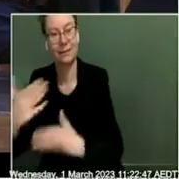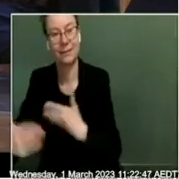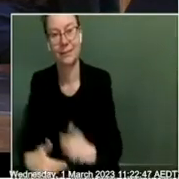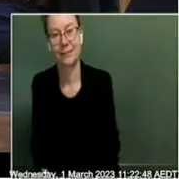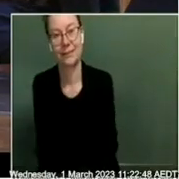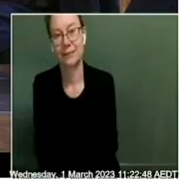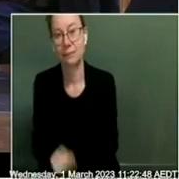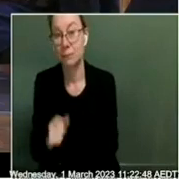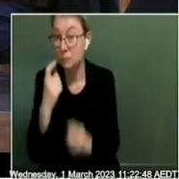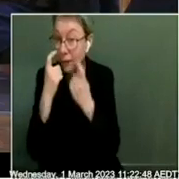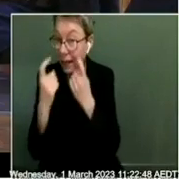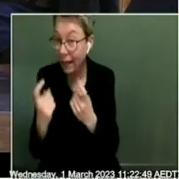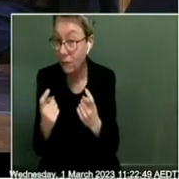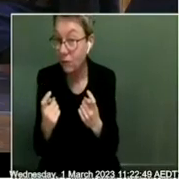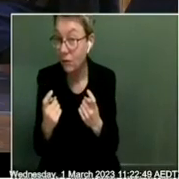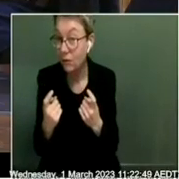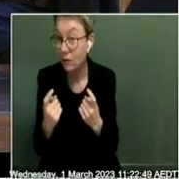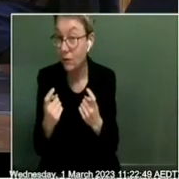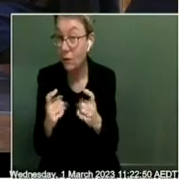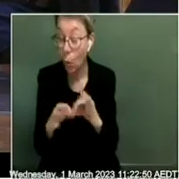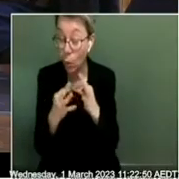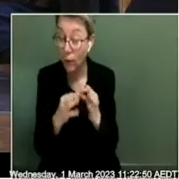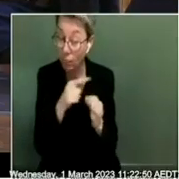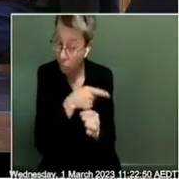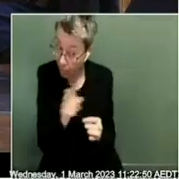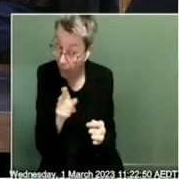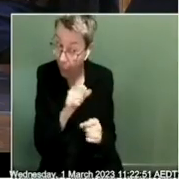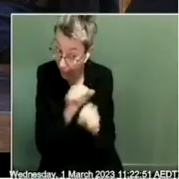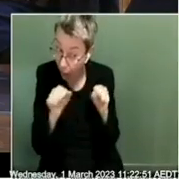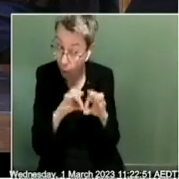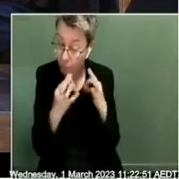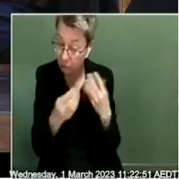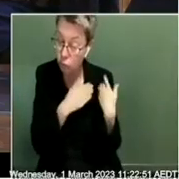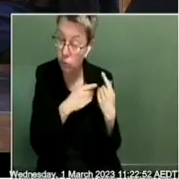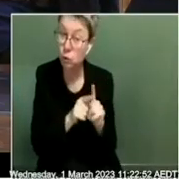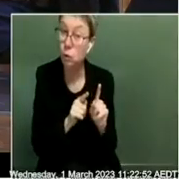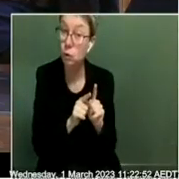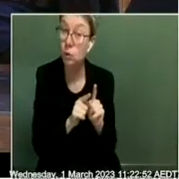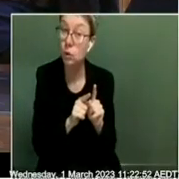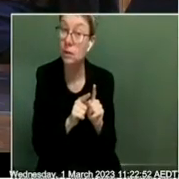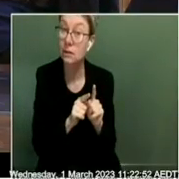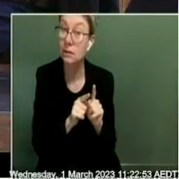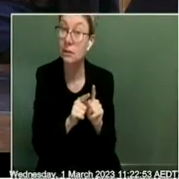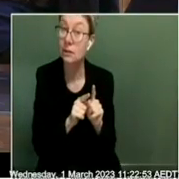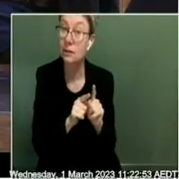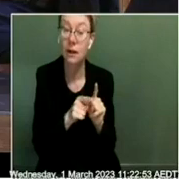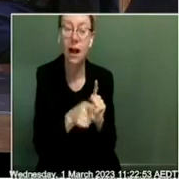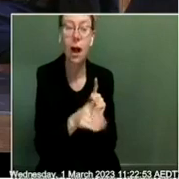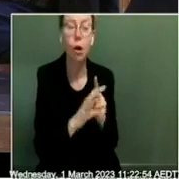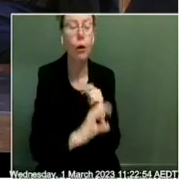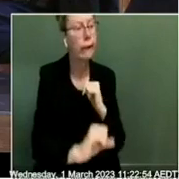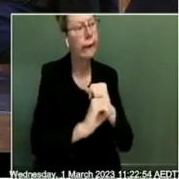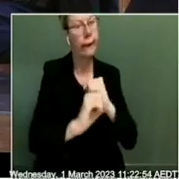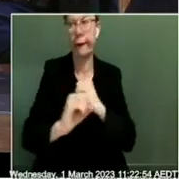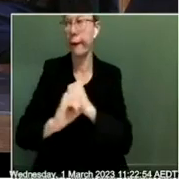held accountable. Because do not go on a marketing spree and then talk up an